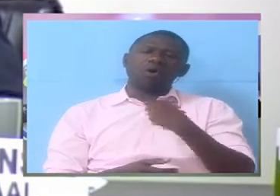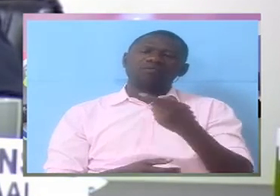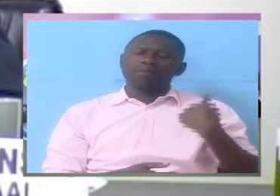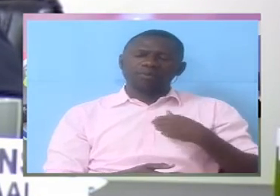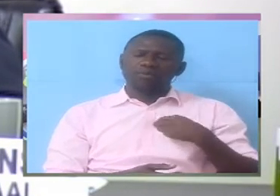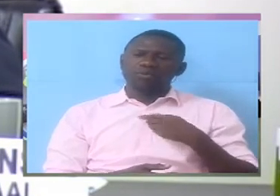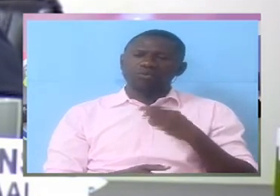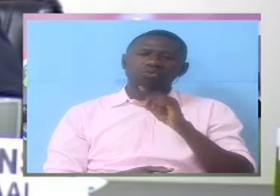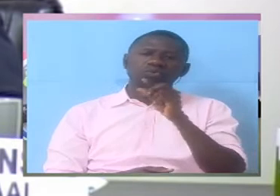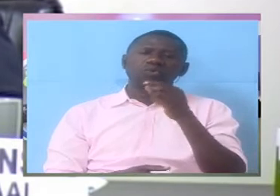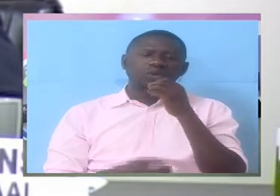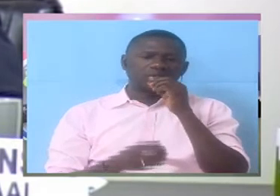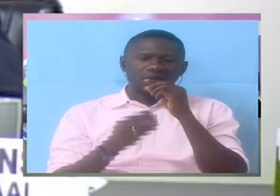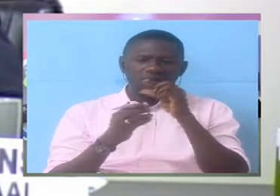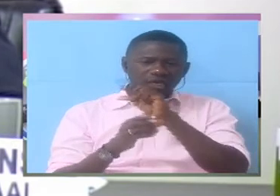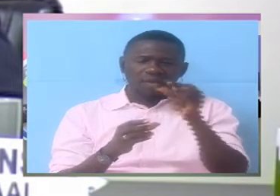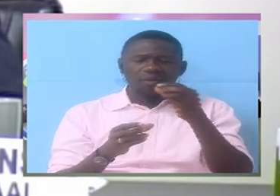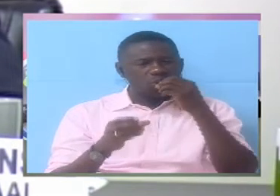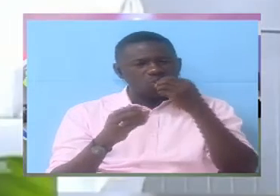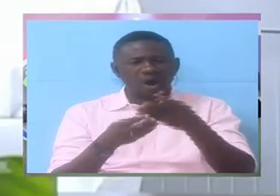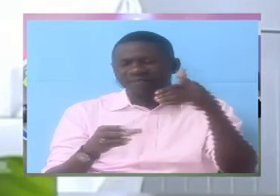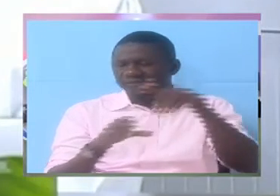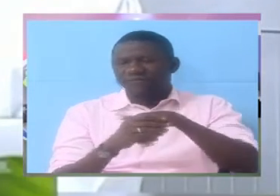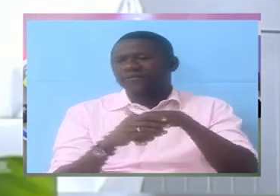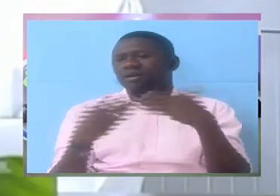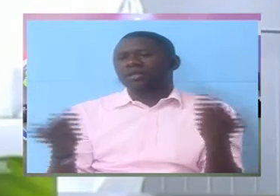people you have already named.